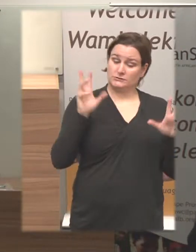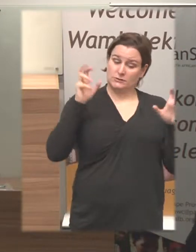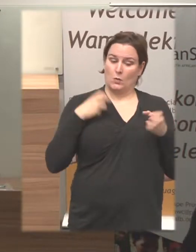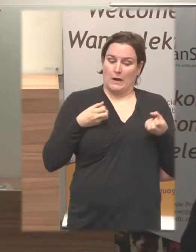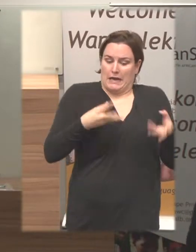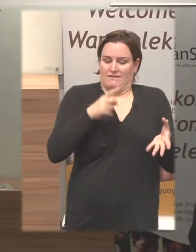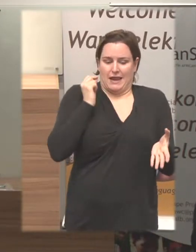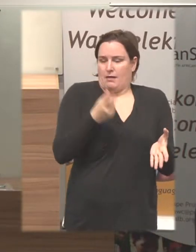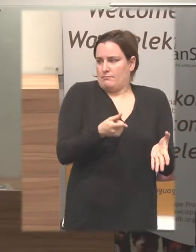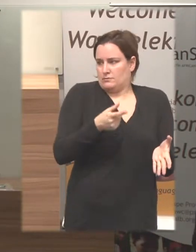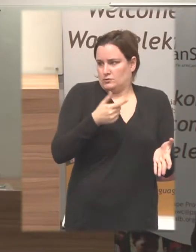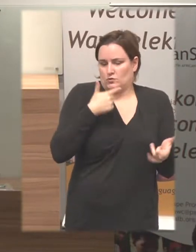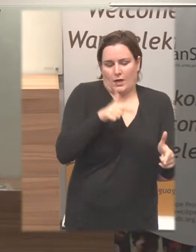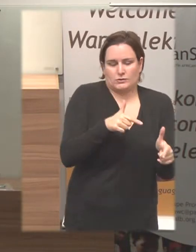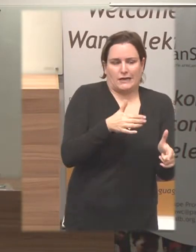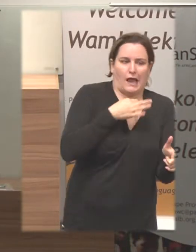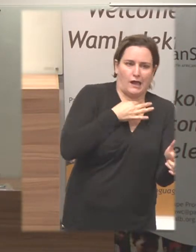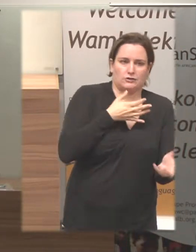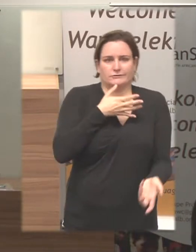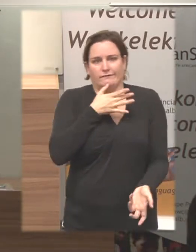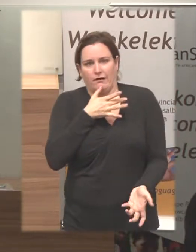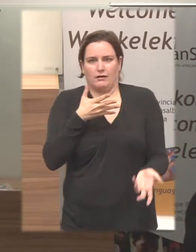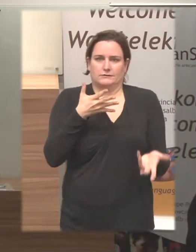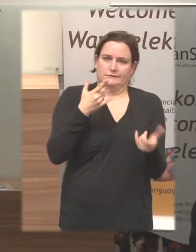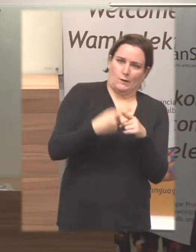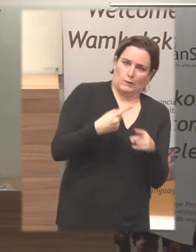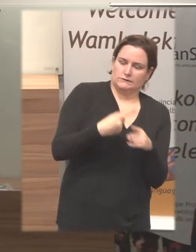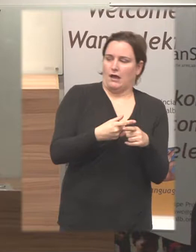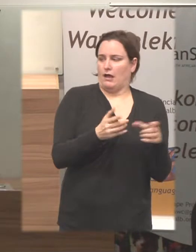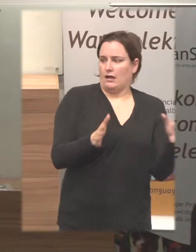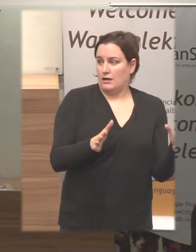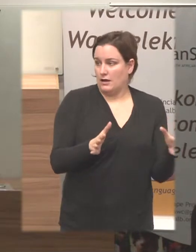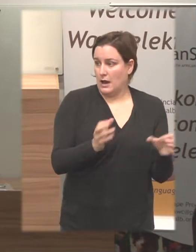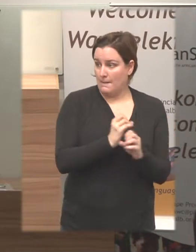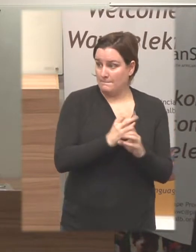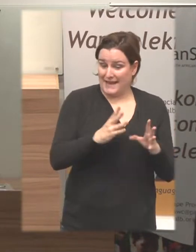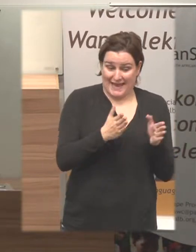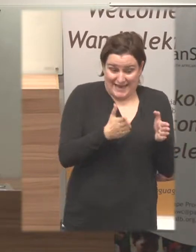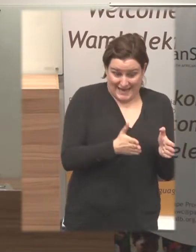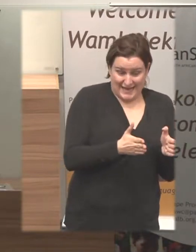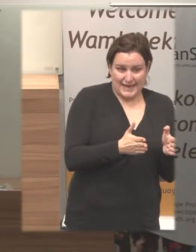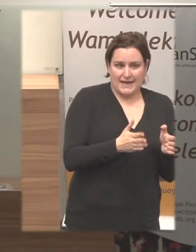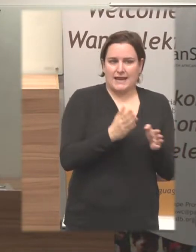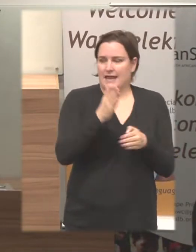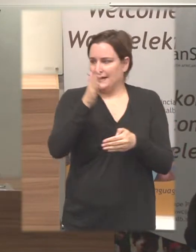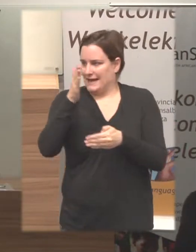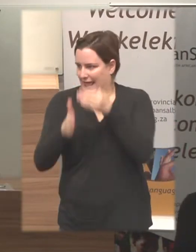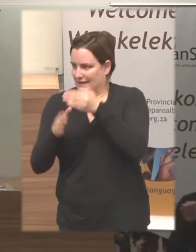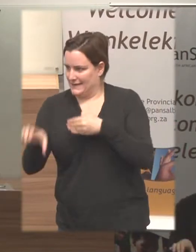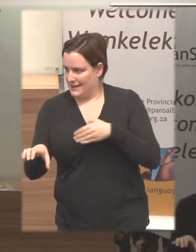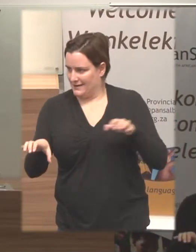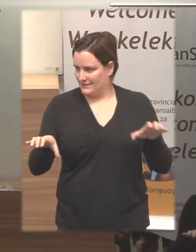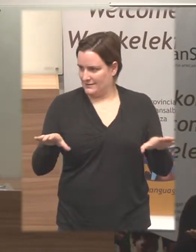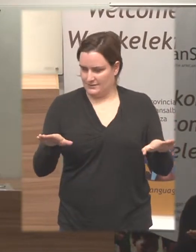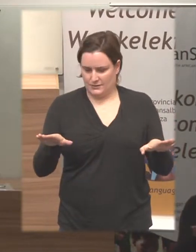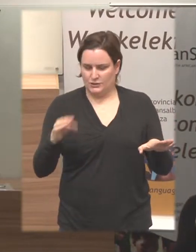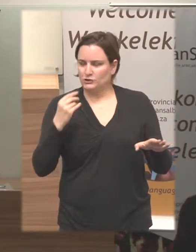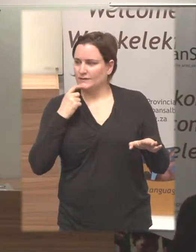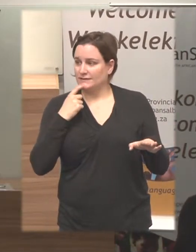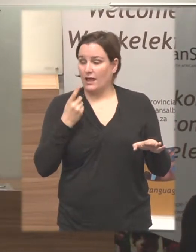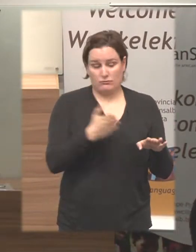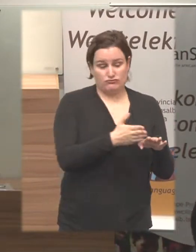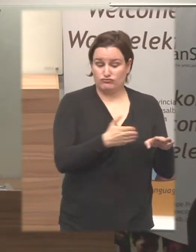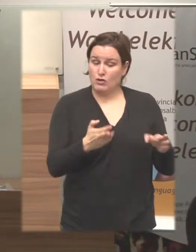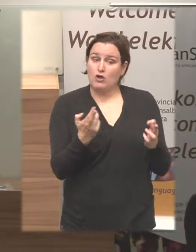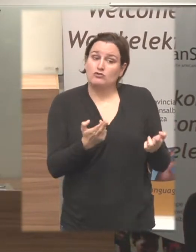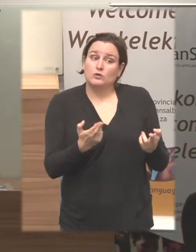language, English, Afrikaans, isiXhosa, begins here and ends here, and we can confidently say this set of resources is